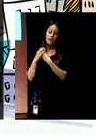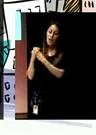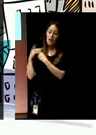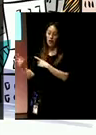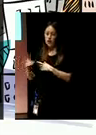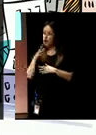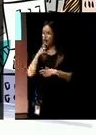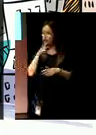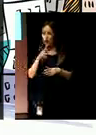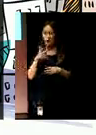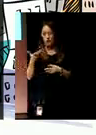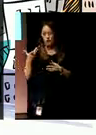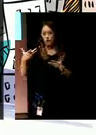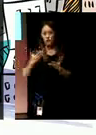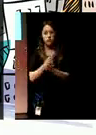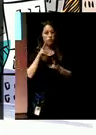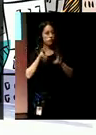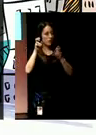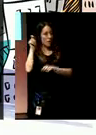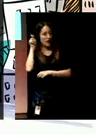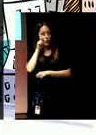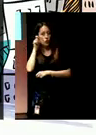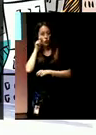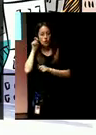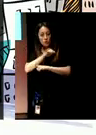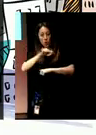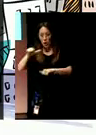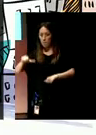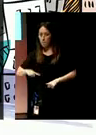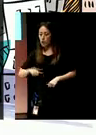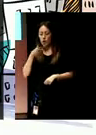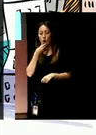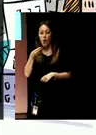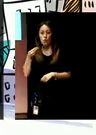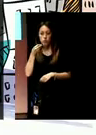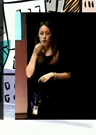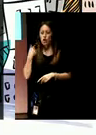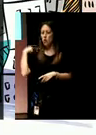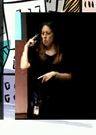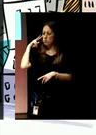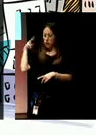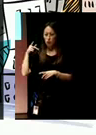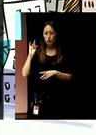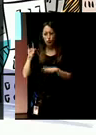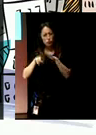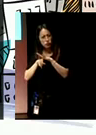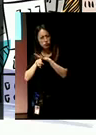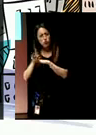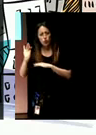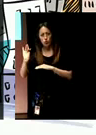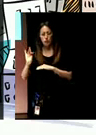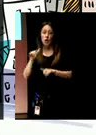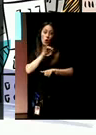Congratulations, because you gave us a panoramic view very interesting about tourism in Portugal, and yes, we can